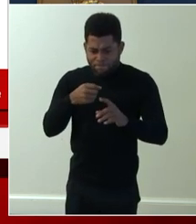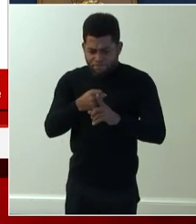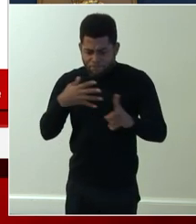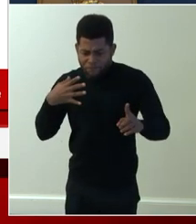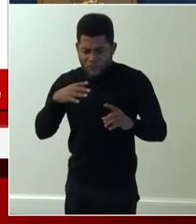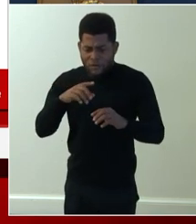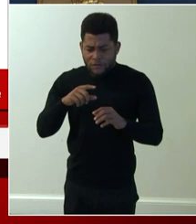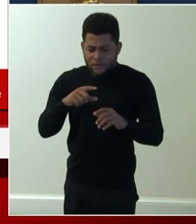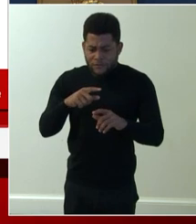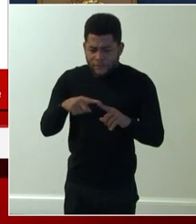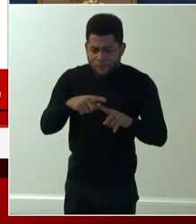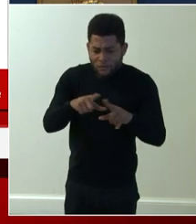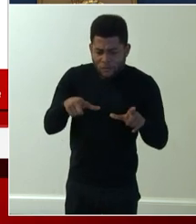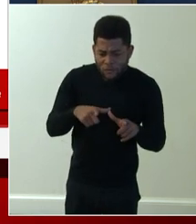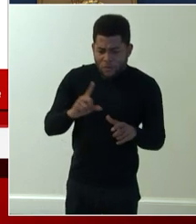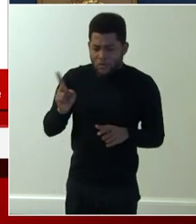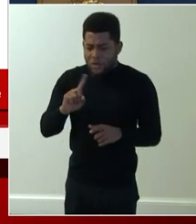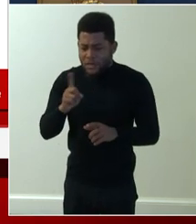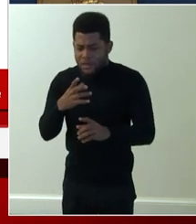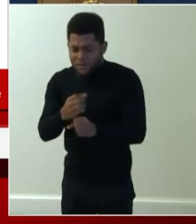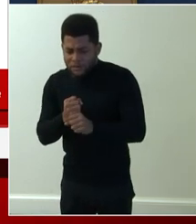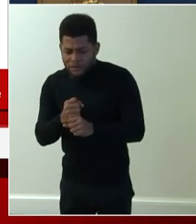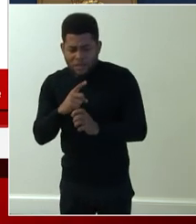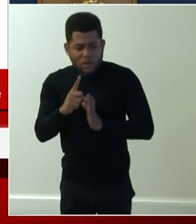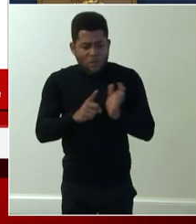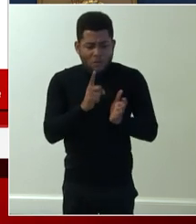3rd shot, get your booster. It's very